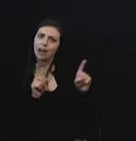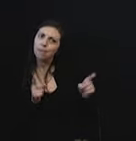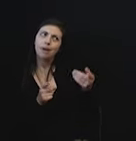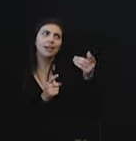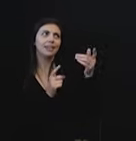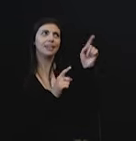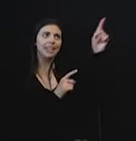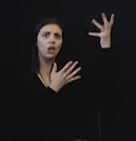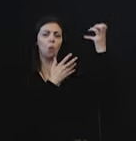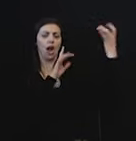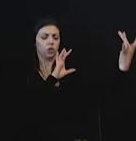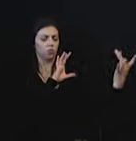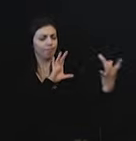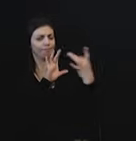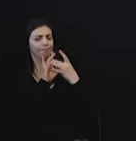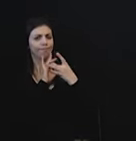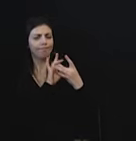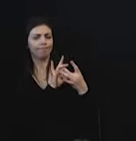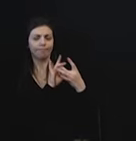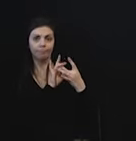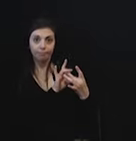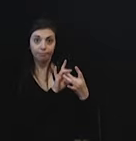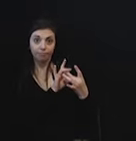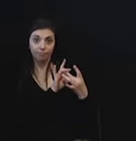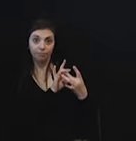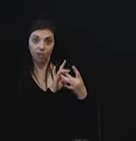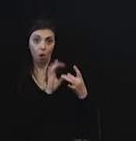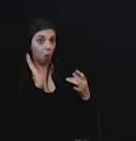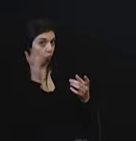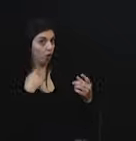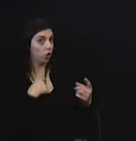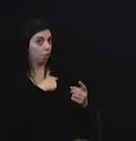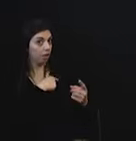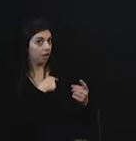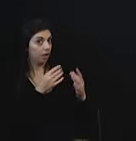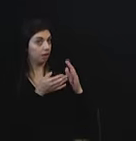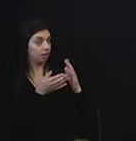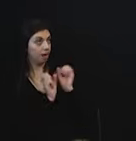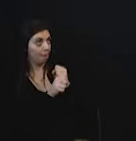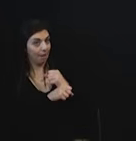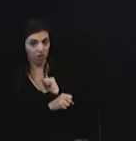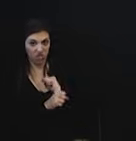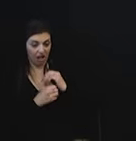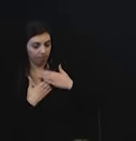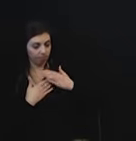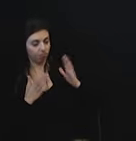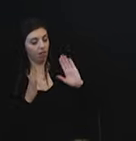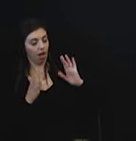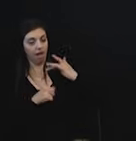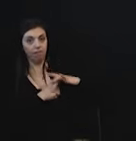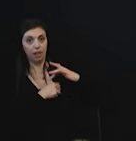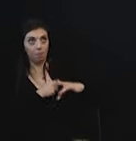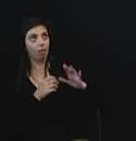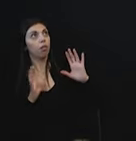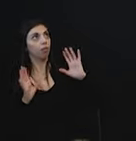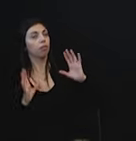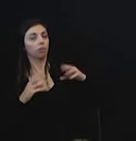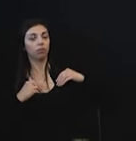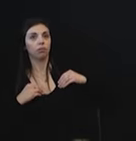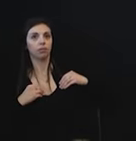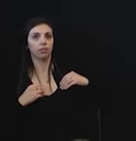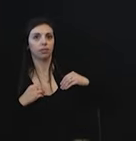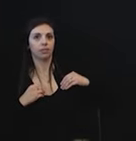morning. The question is, will we be available to it? As we look in this word this morning, the first thing that we experience in